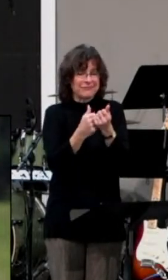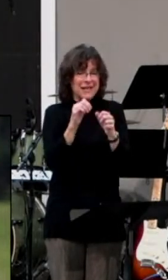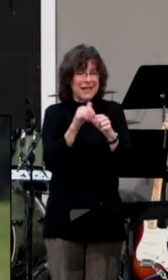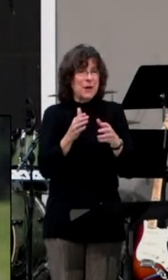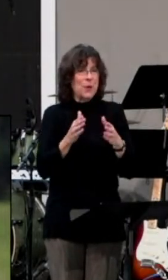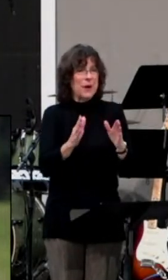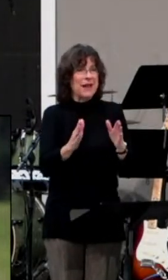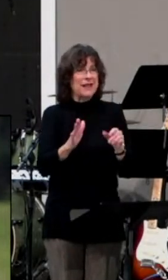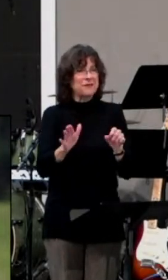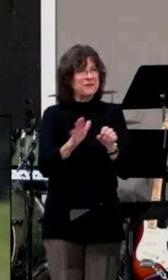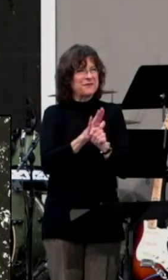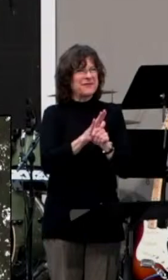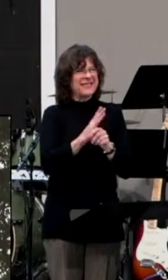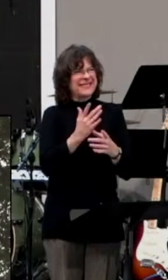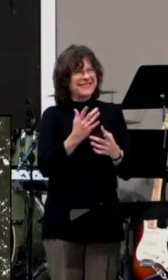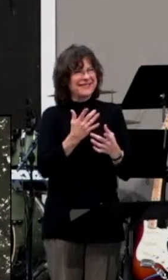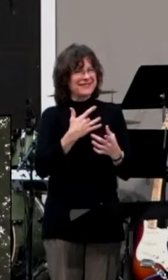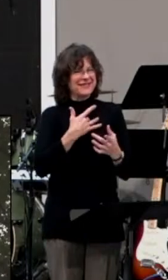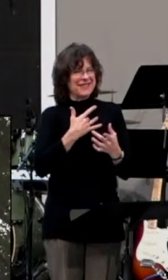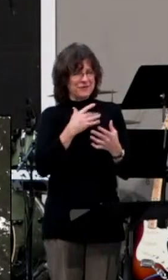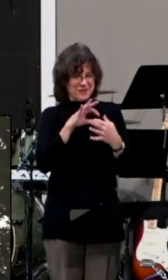that relationship of family.